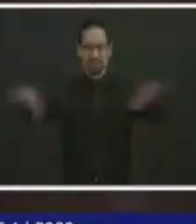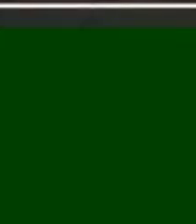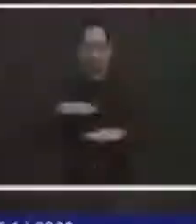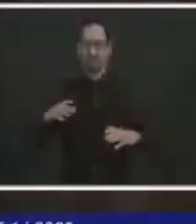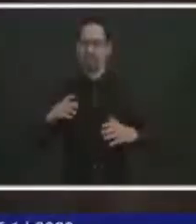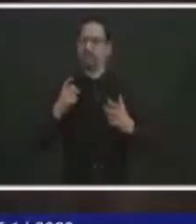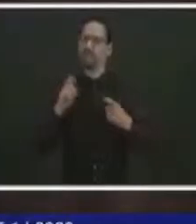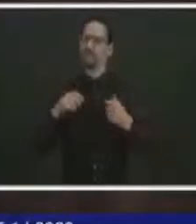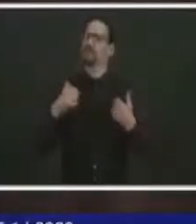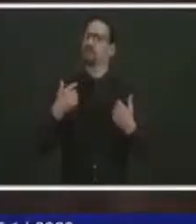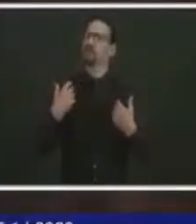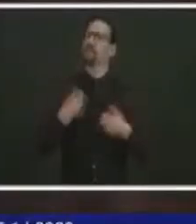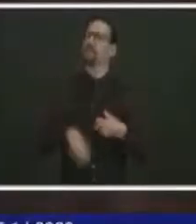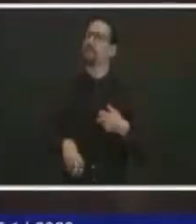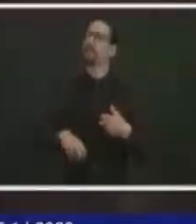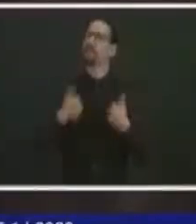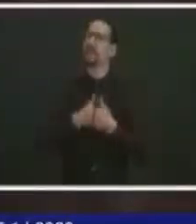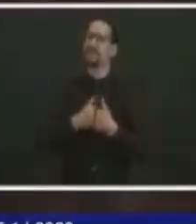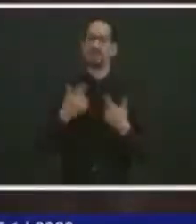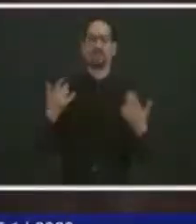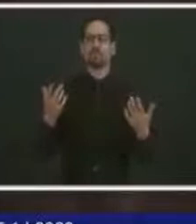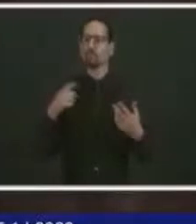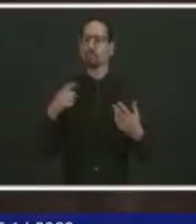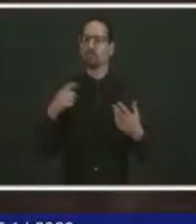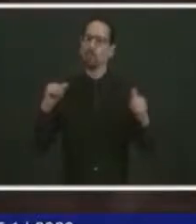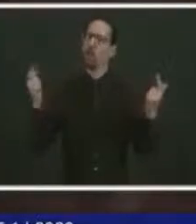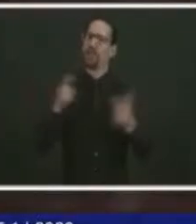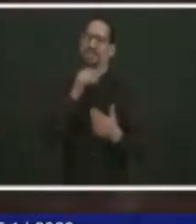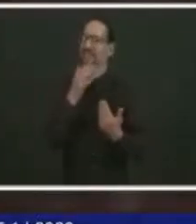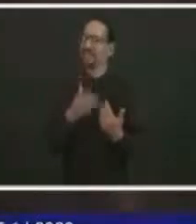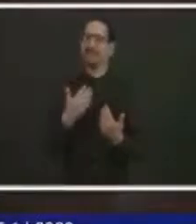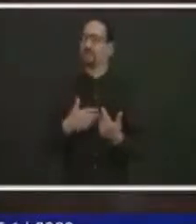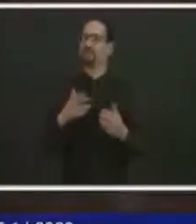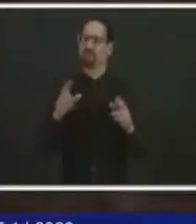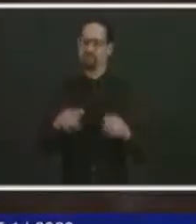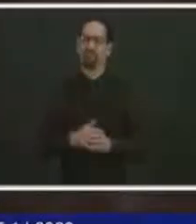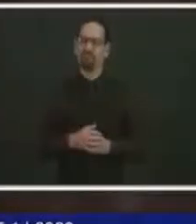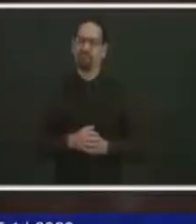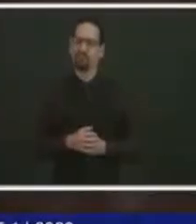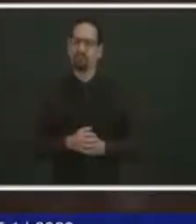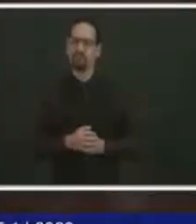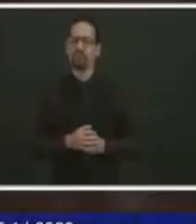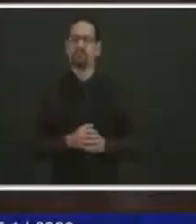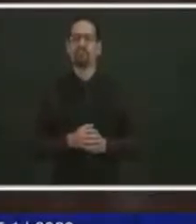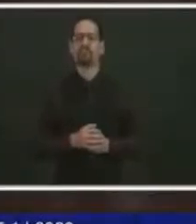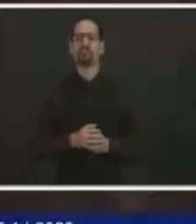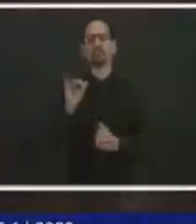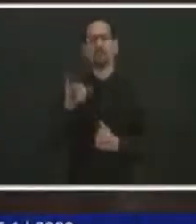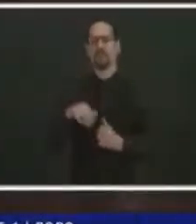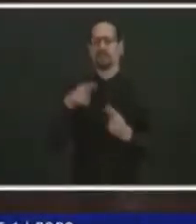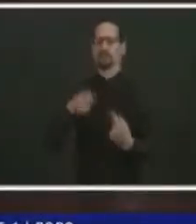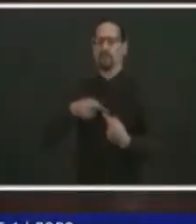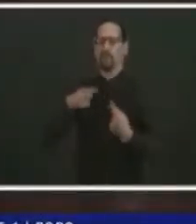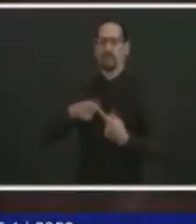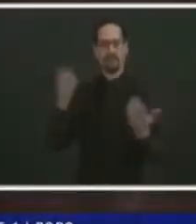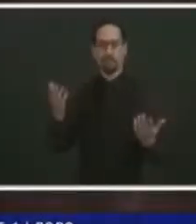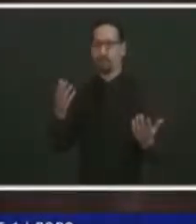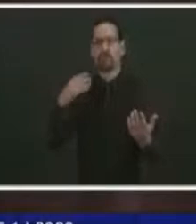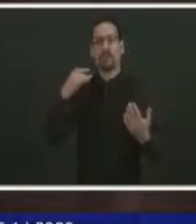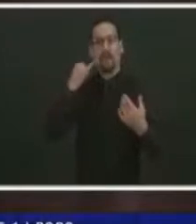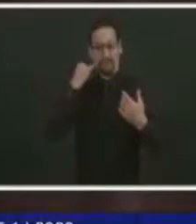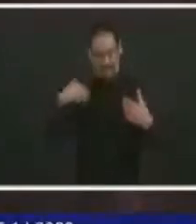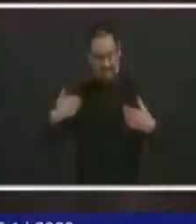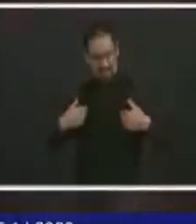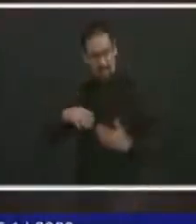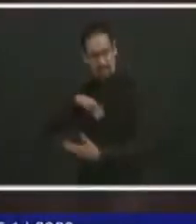be able to get of some of those more advanced medical supplies. But anything we have, we're getting to